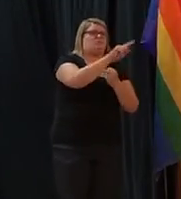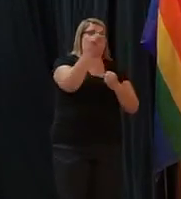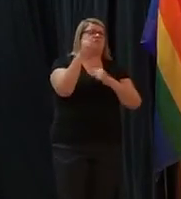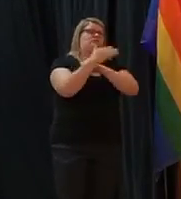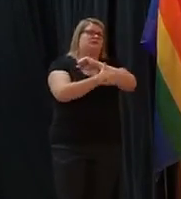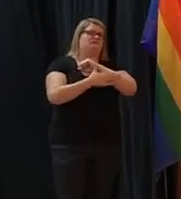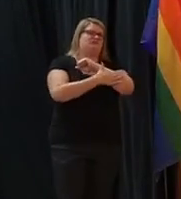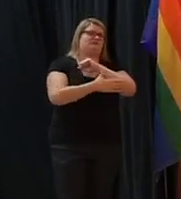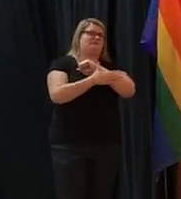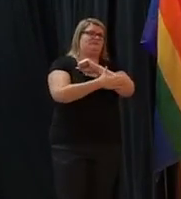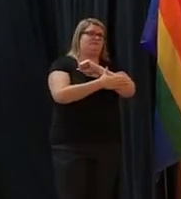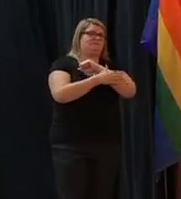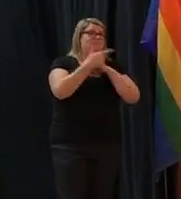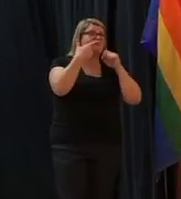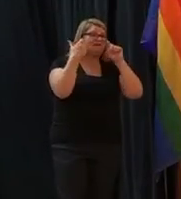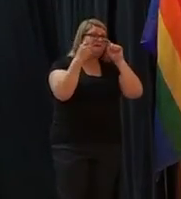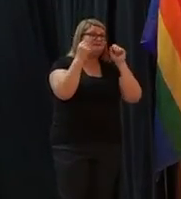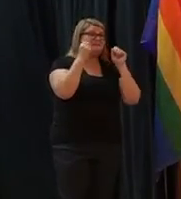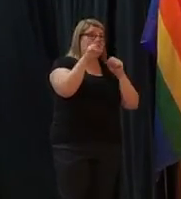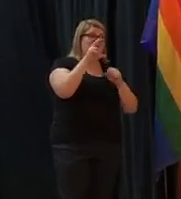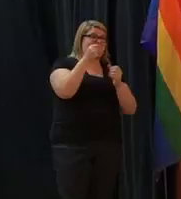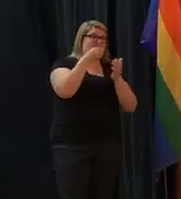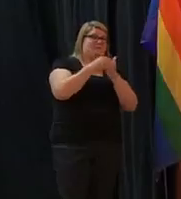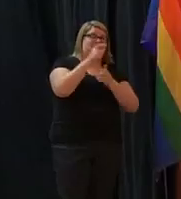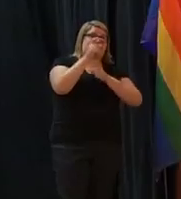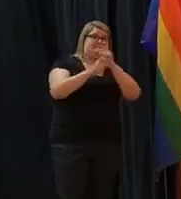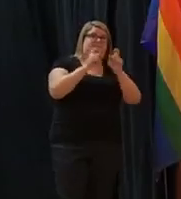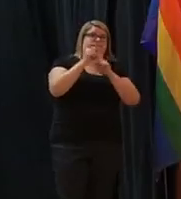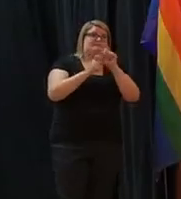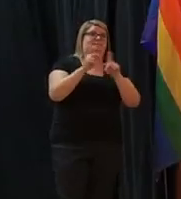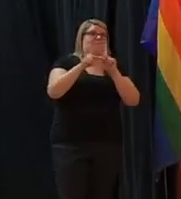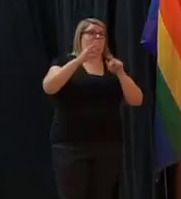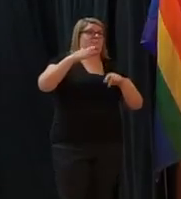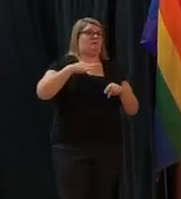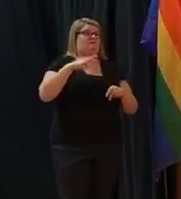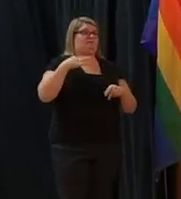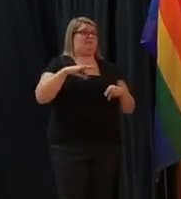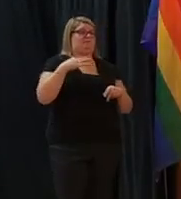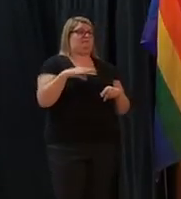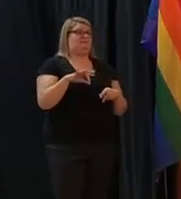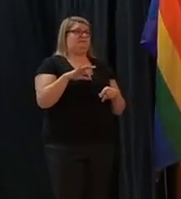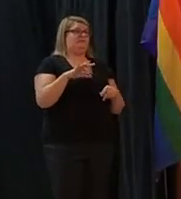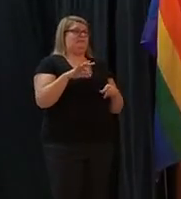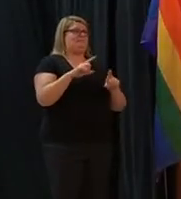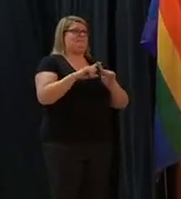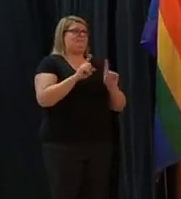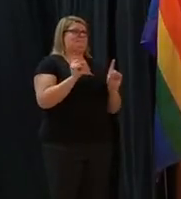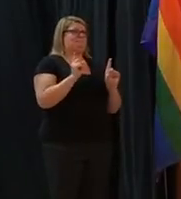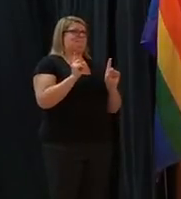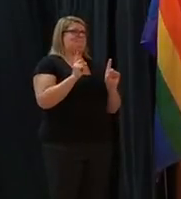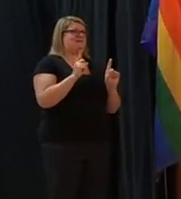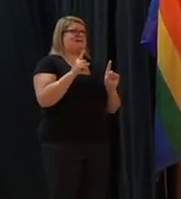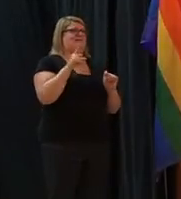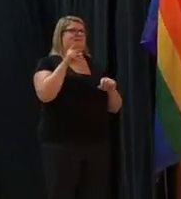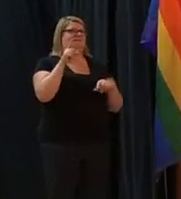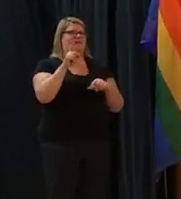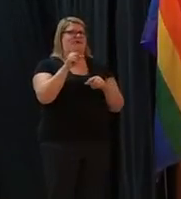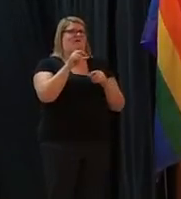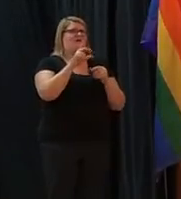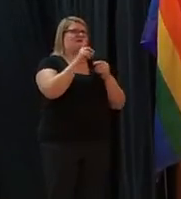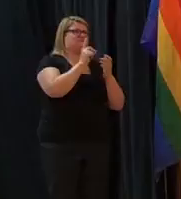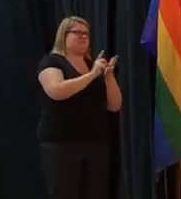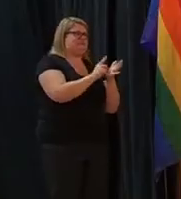benefits from partnership, if he has to go to work overseas in countries which do not recognize same-sex marriage like in